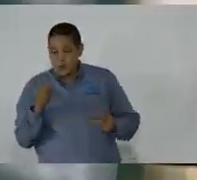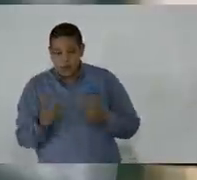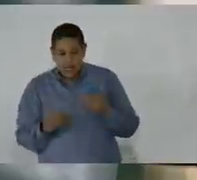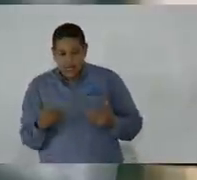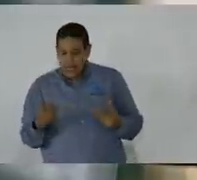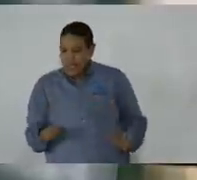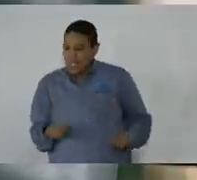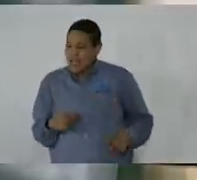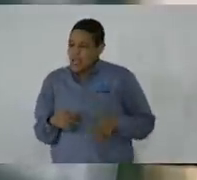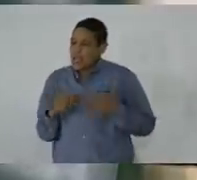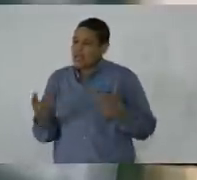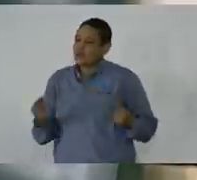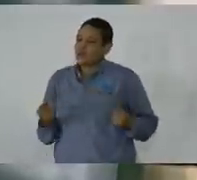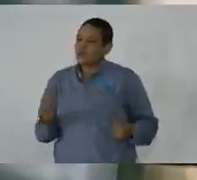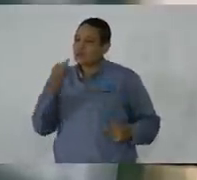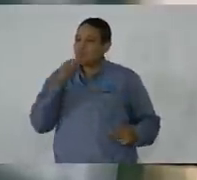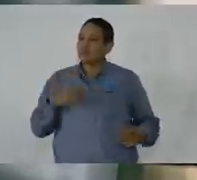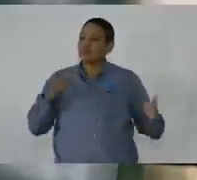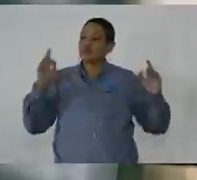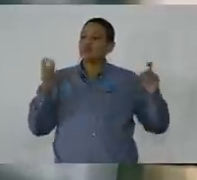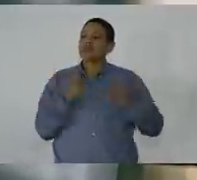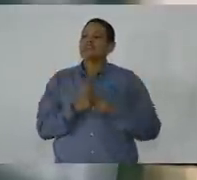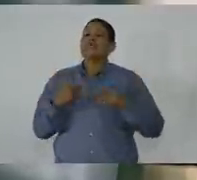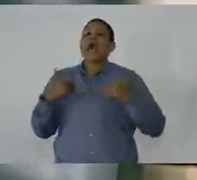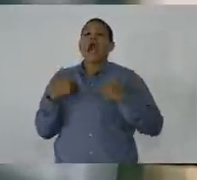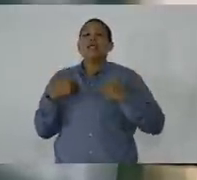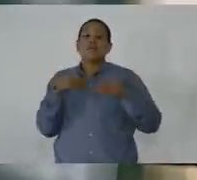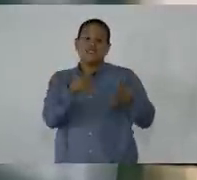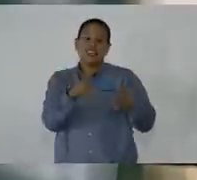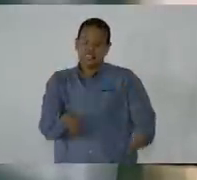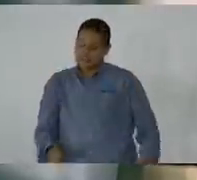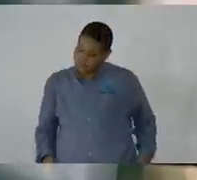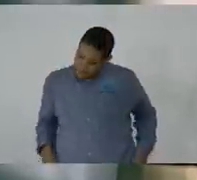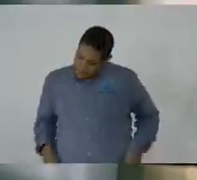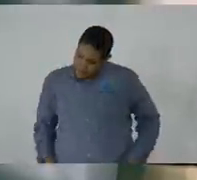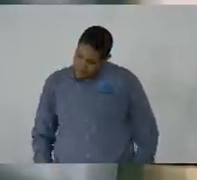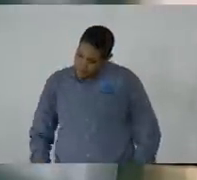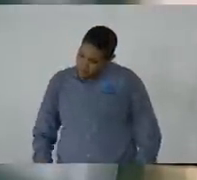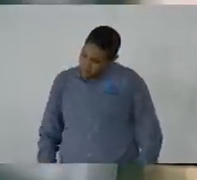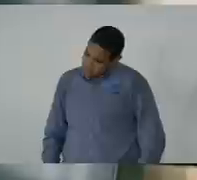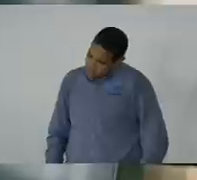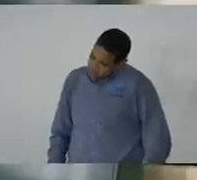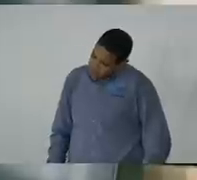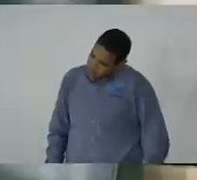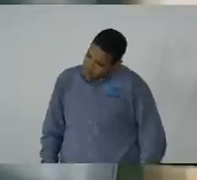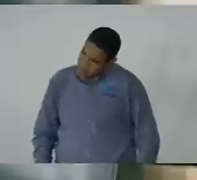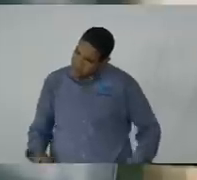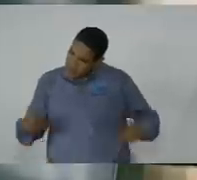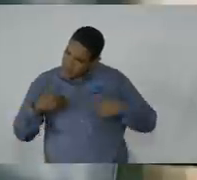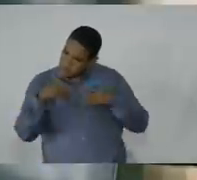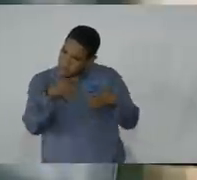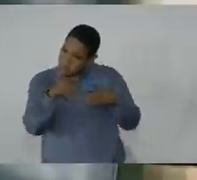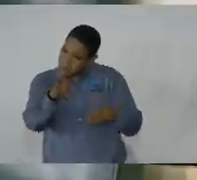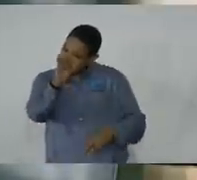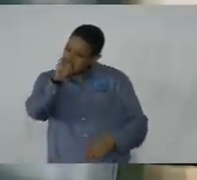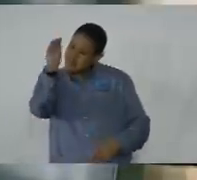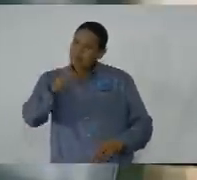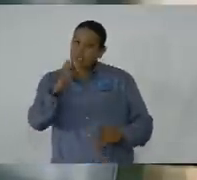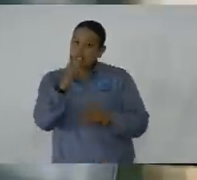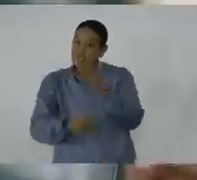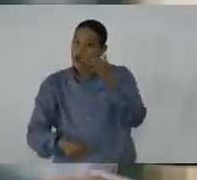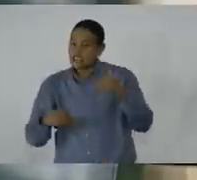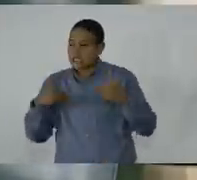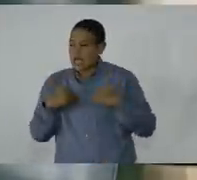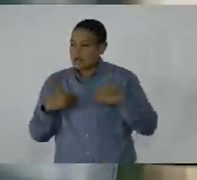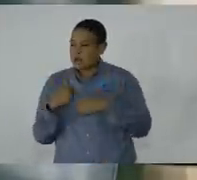lot to do. Madam Speaker, animal feed. Animal feed, Madam Speaker, accounts for approximately 70% of the cost in